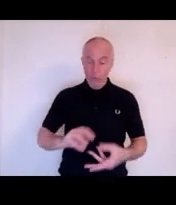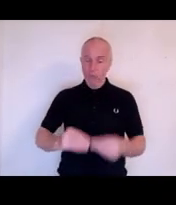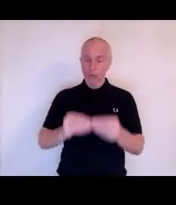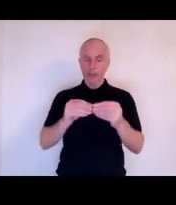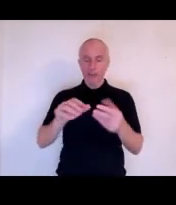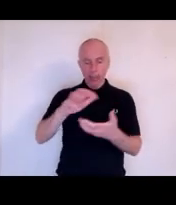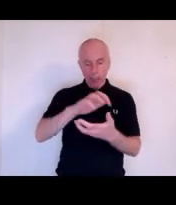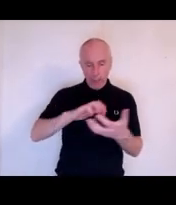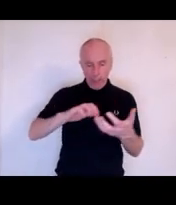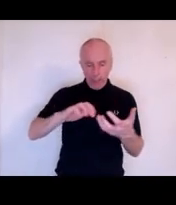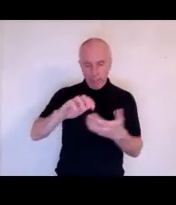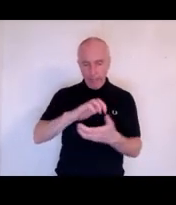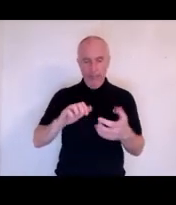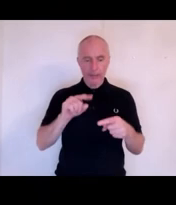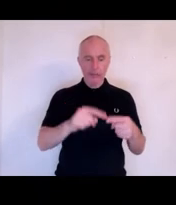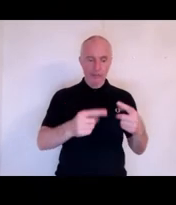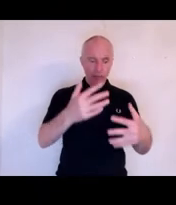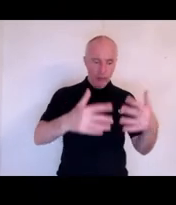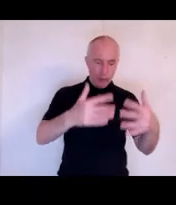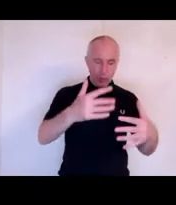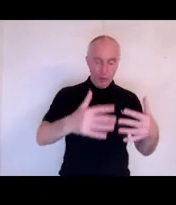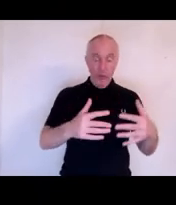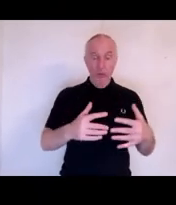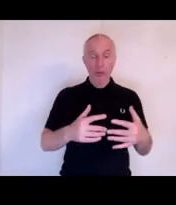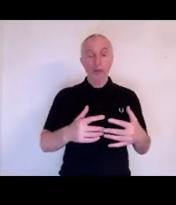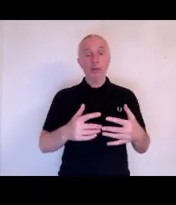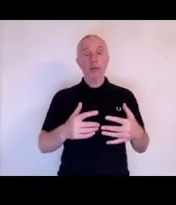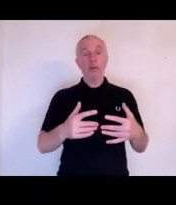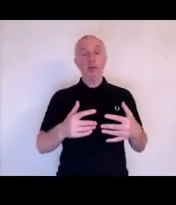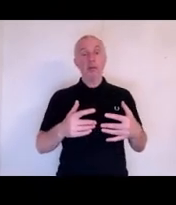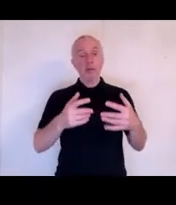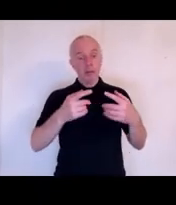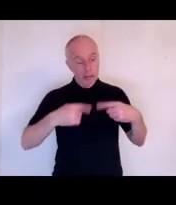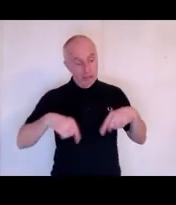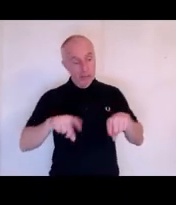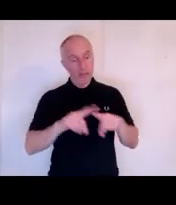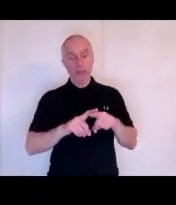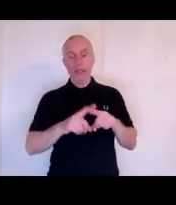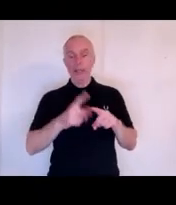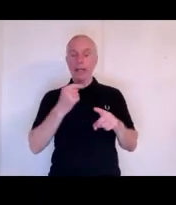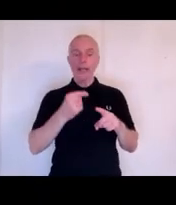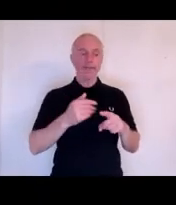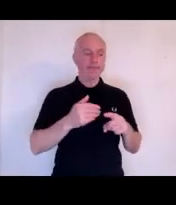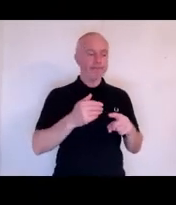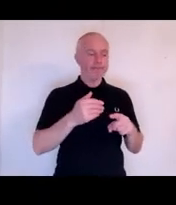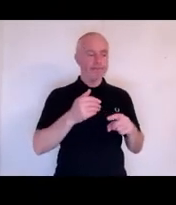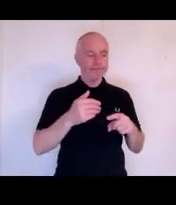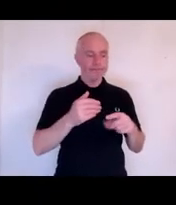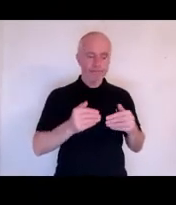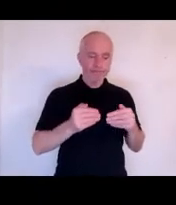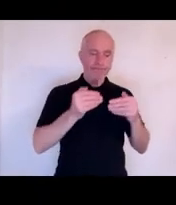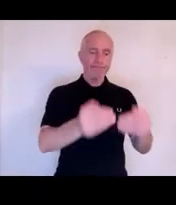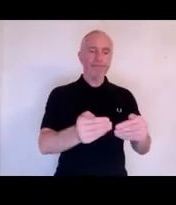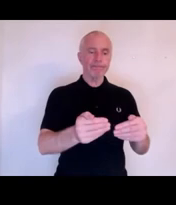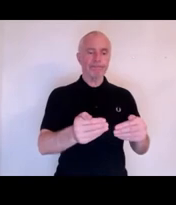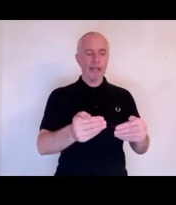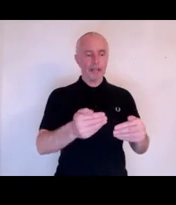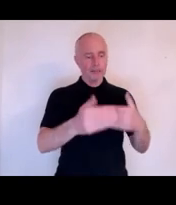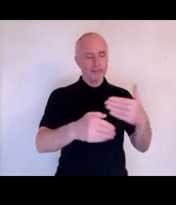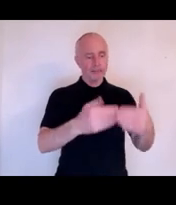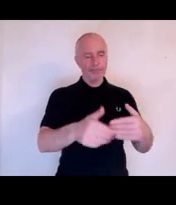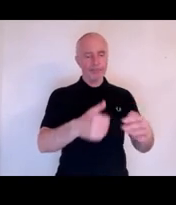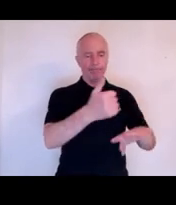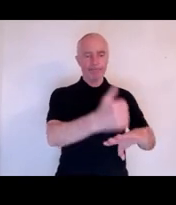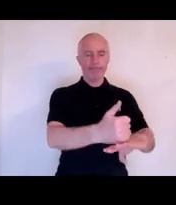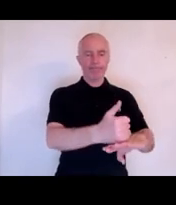interdependent results that allow us to go and do other work. So it's this processing of that nuclear data that becomes quite